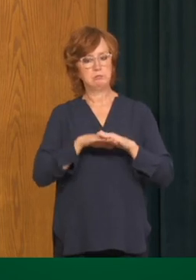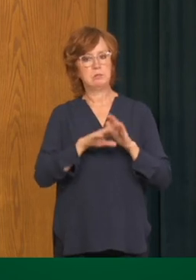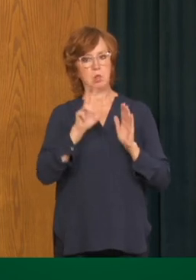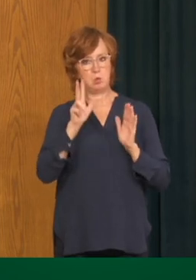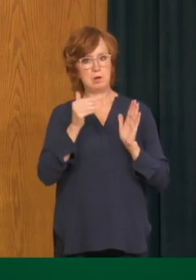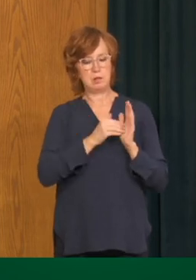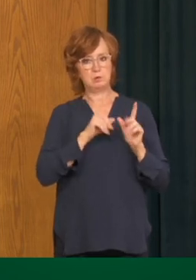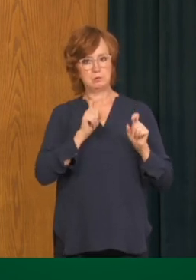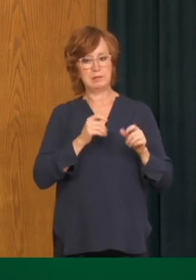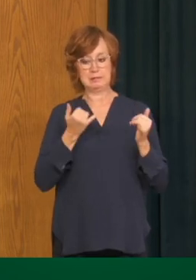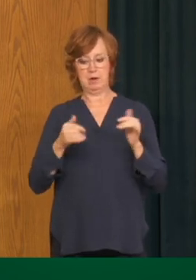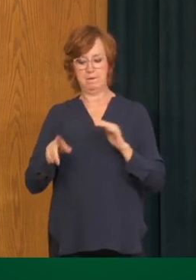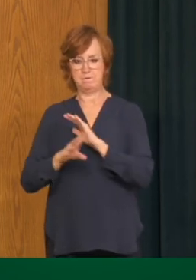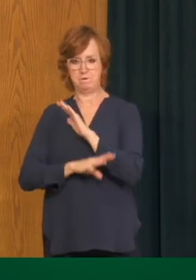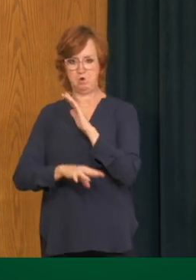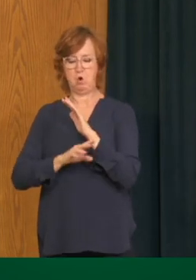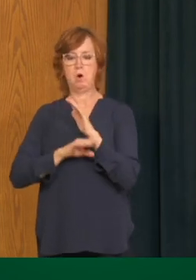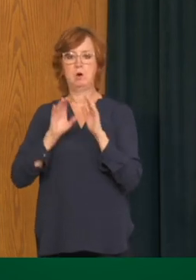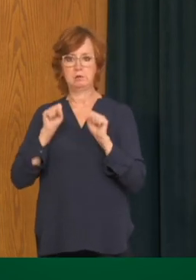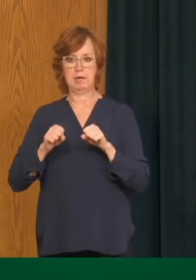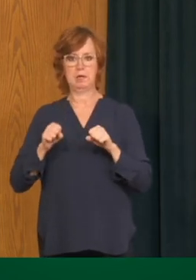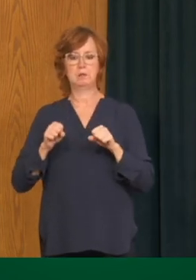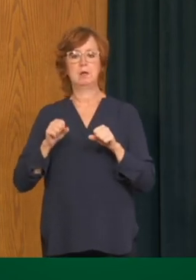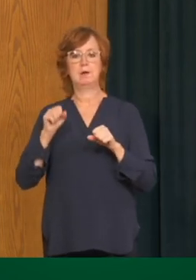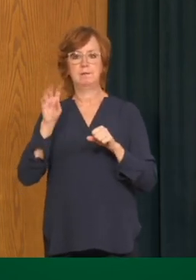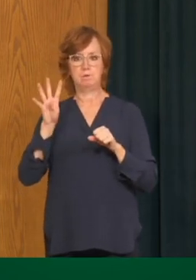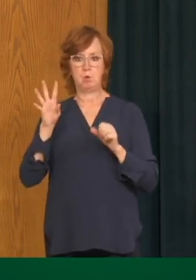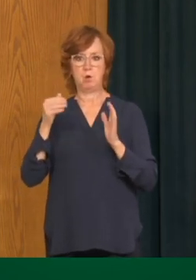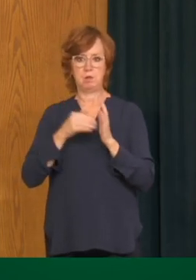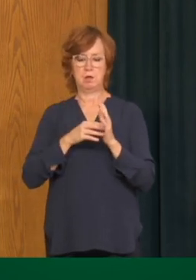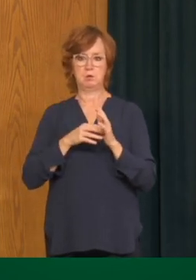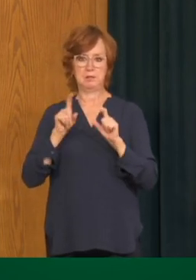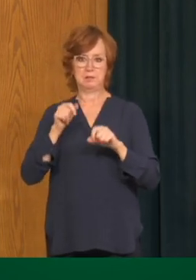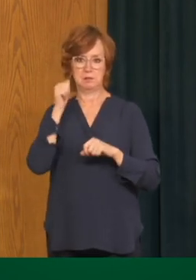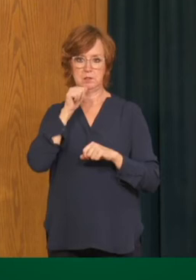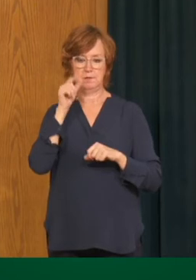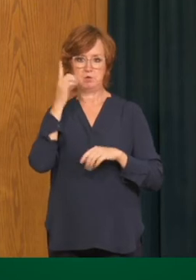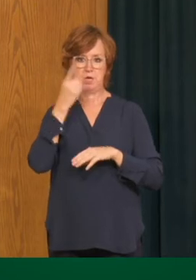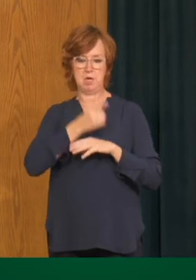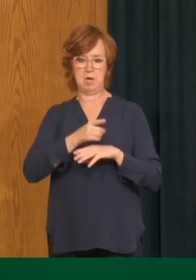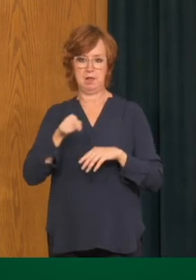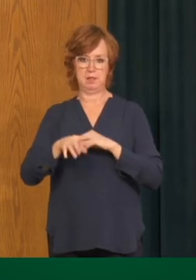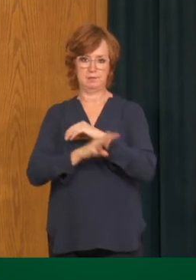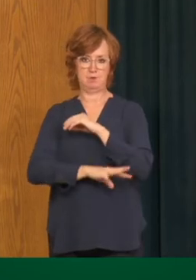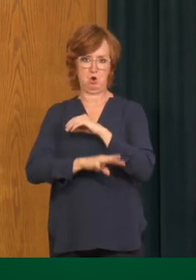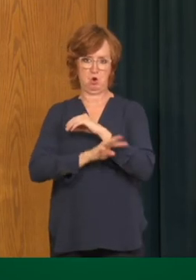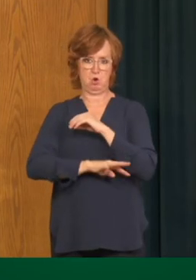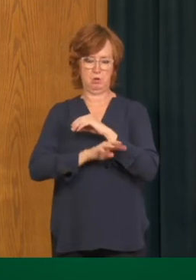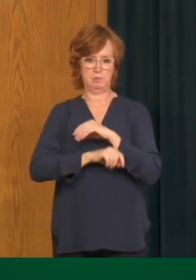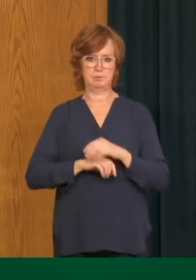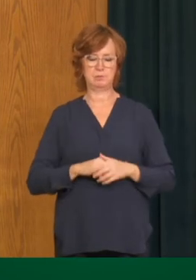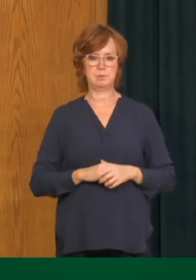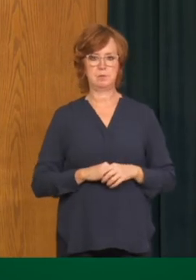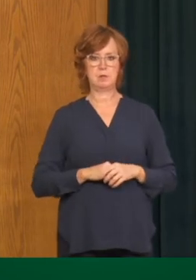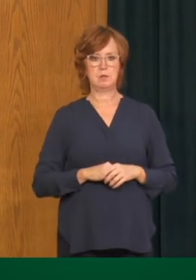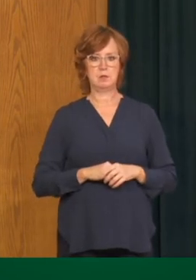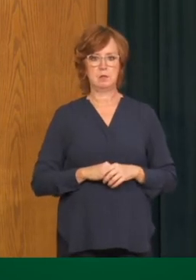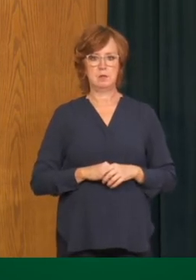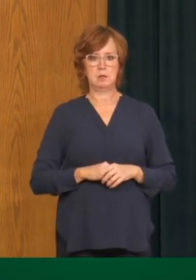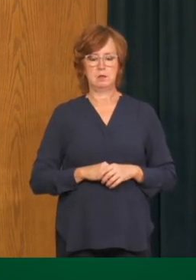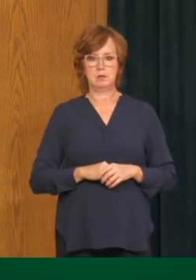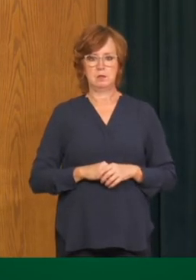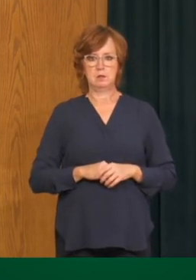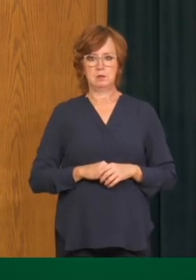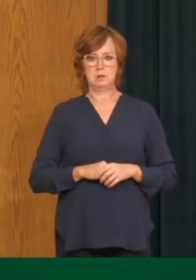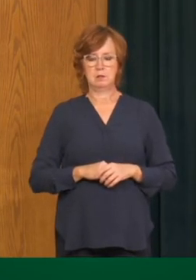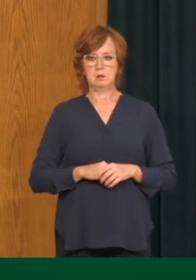testing capacity of 4,000 tests per day by early September. With that goes the support of contact